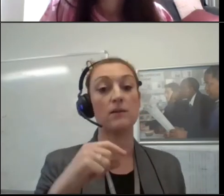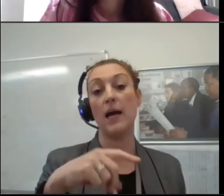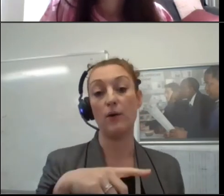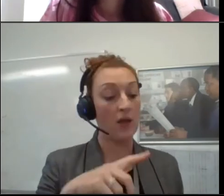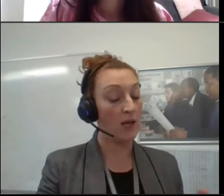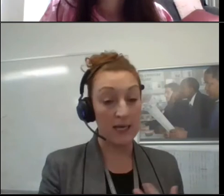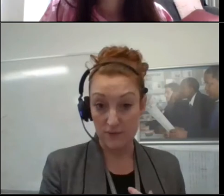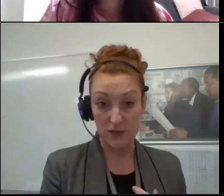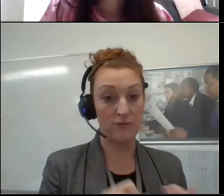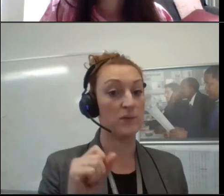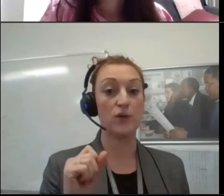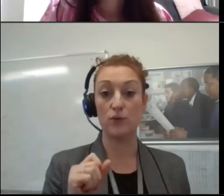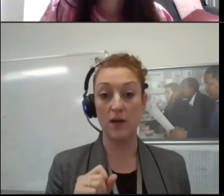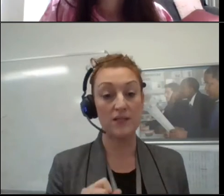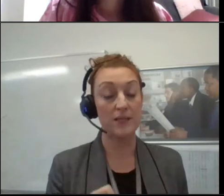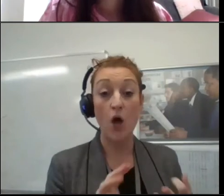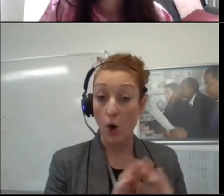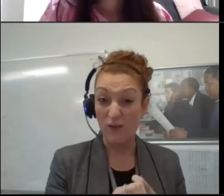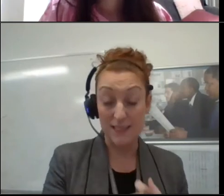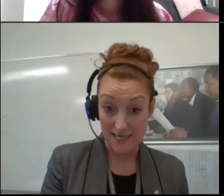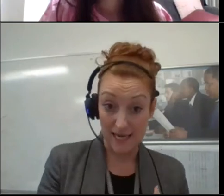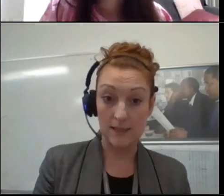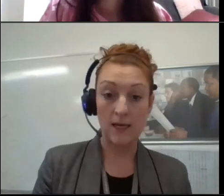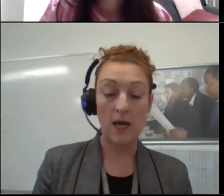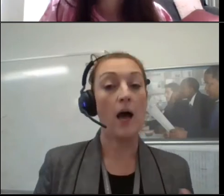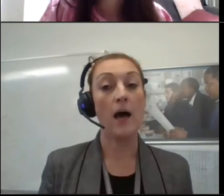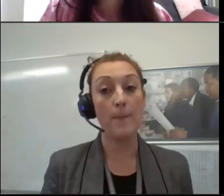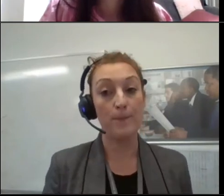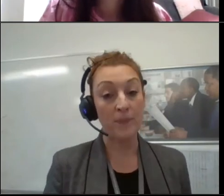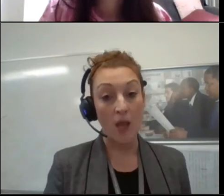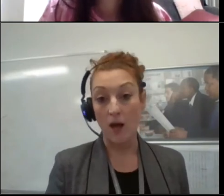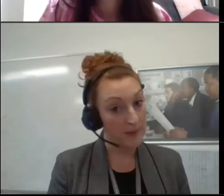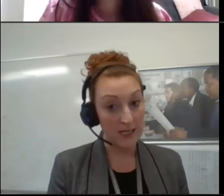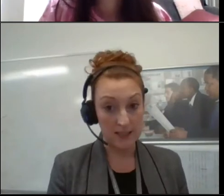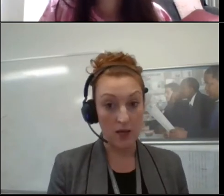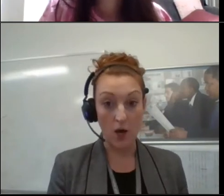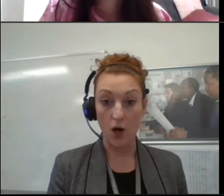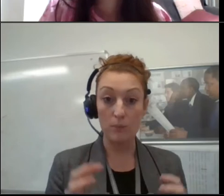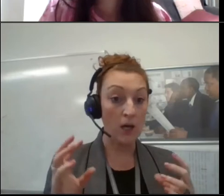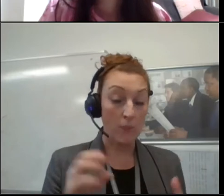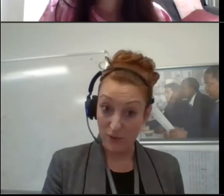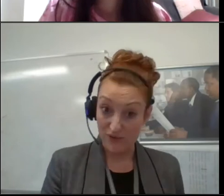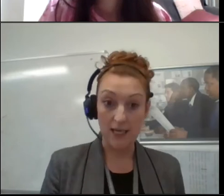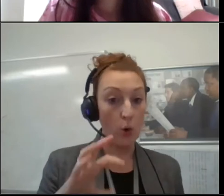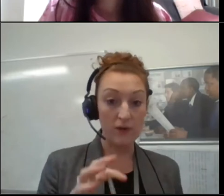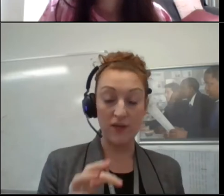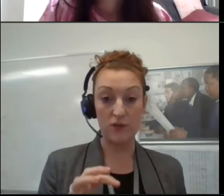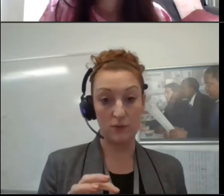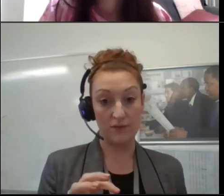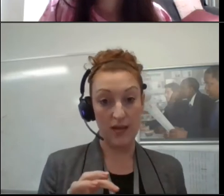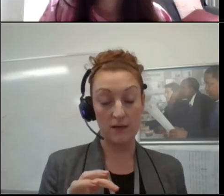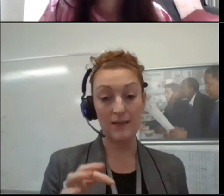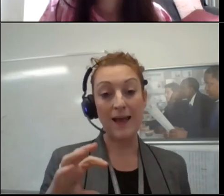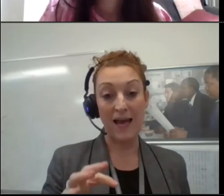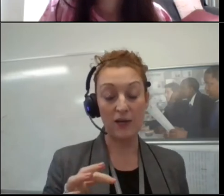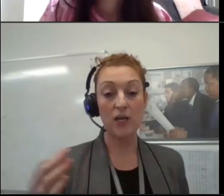factors, acute mental health, intervention from social services, often debt, criminality in the home, poverty, all of those